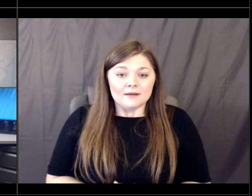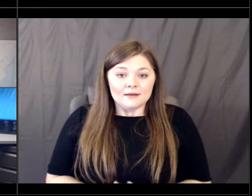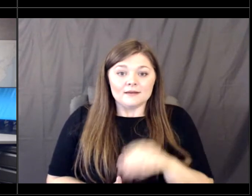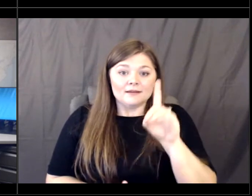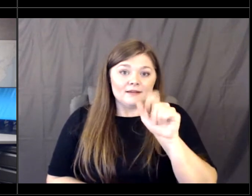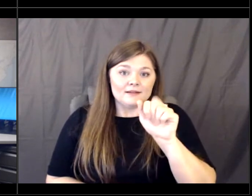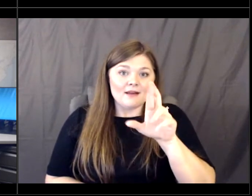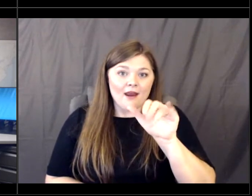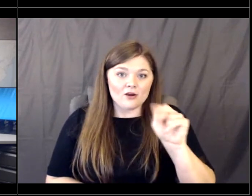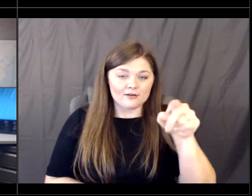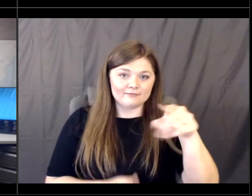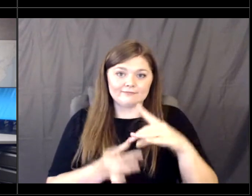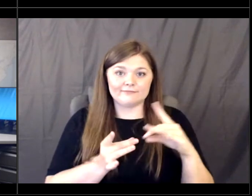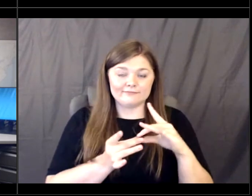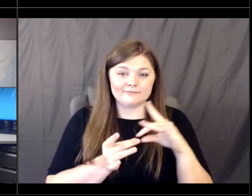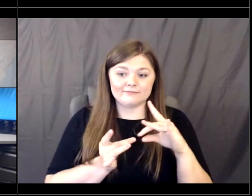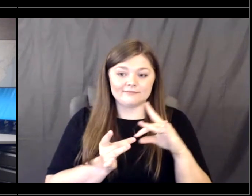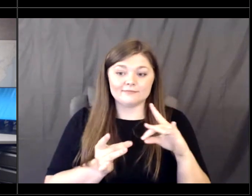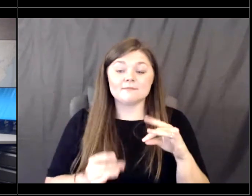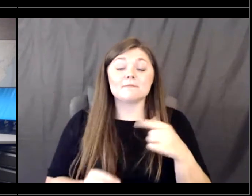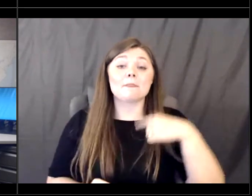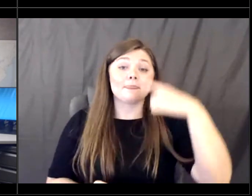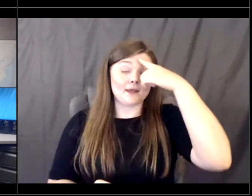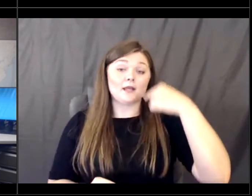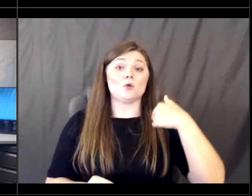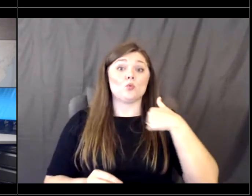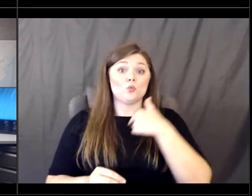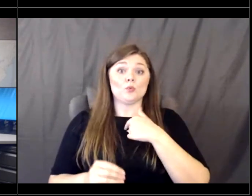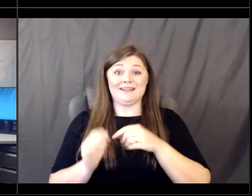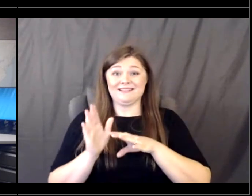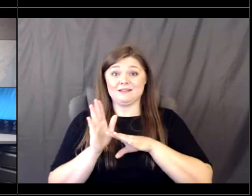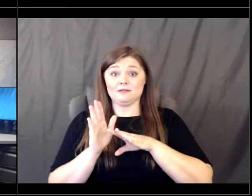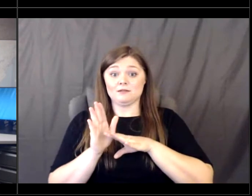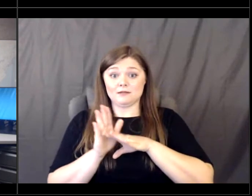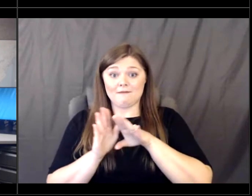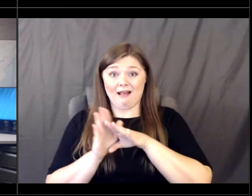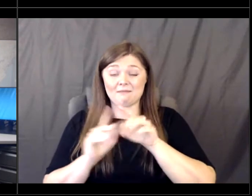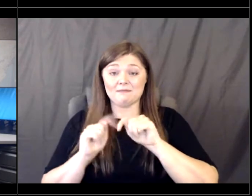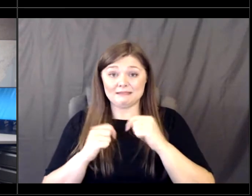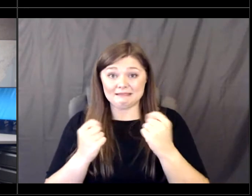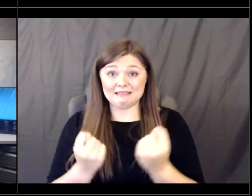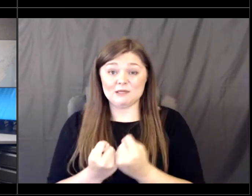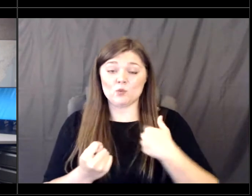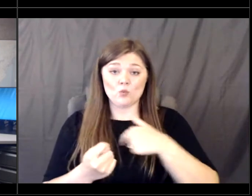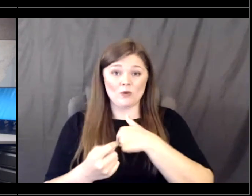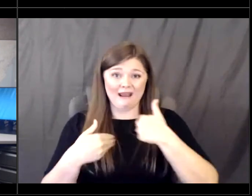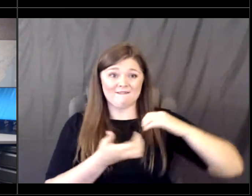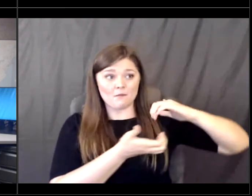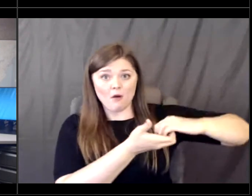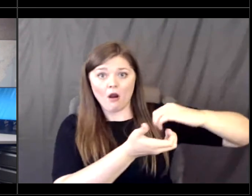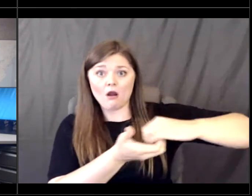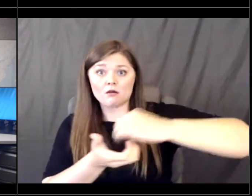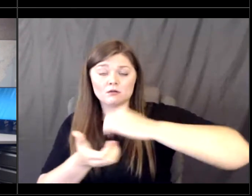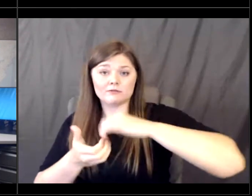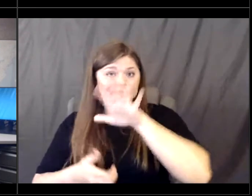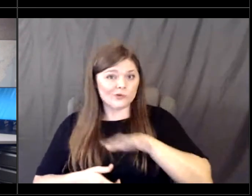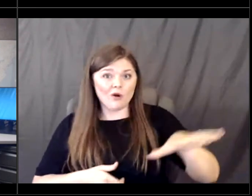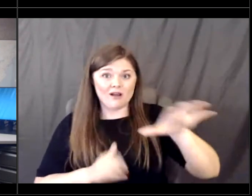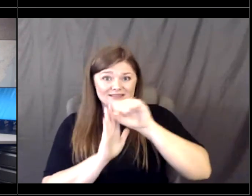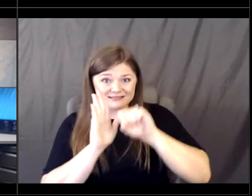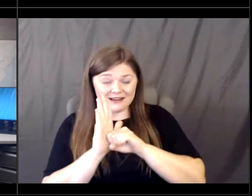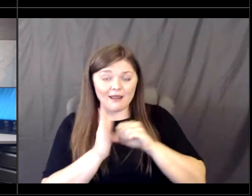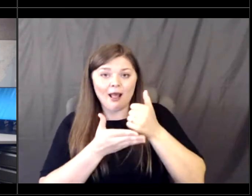So I think as we developed the team, we worked with partners across the state to inform us and help us generate